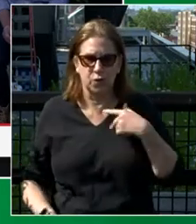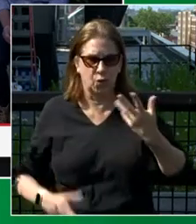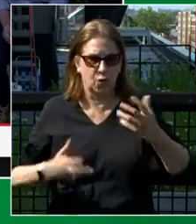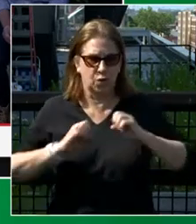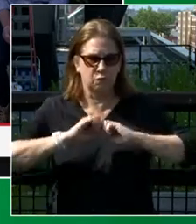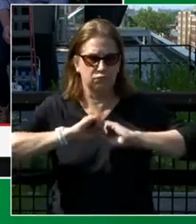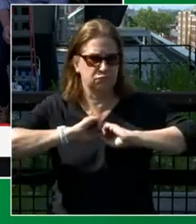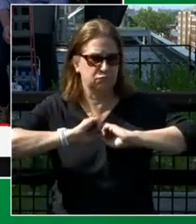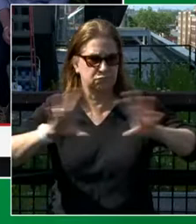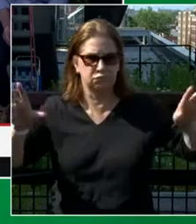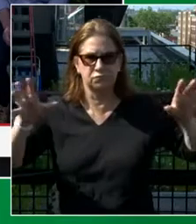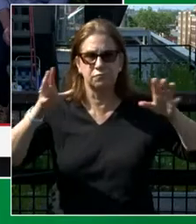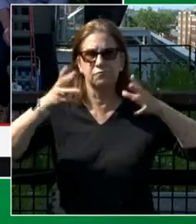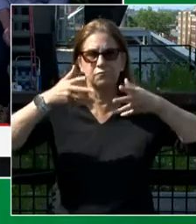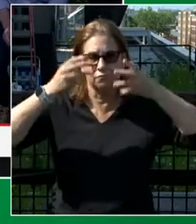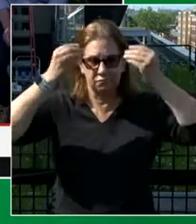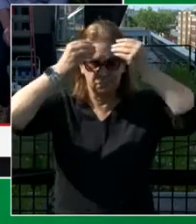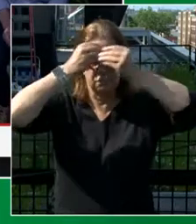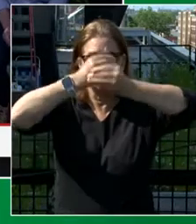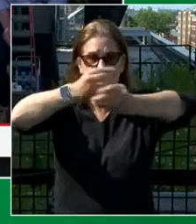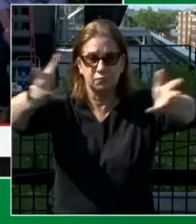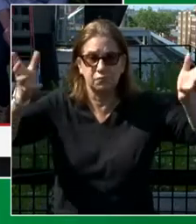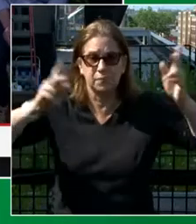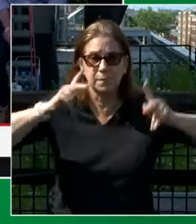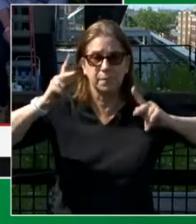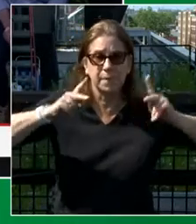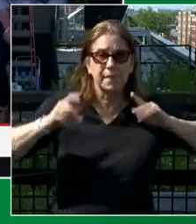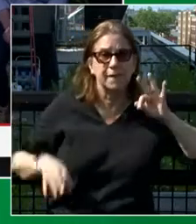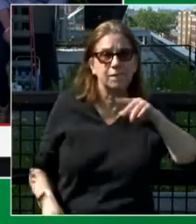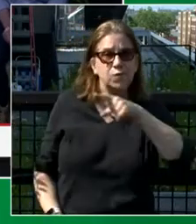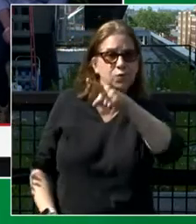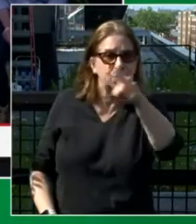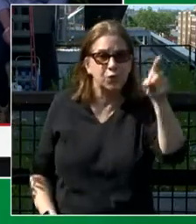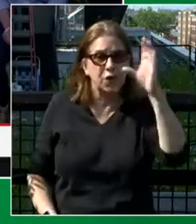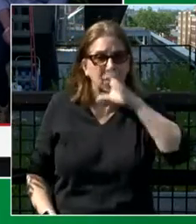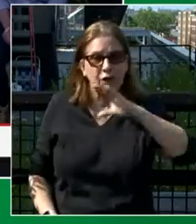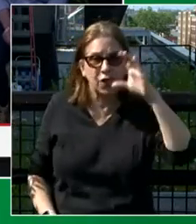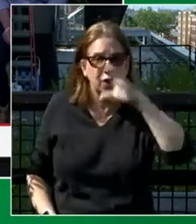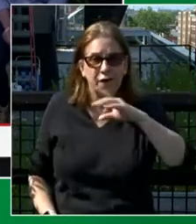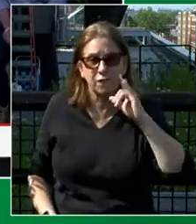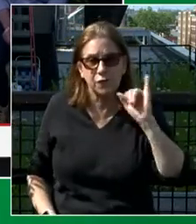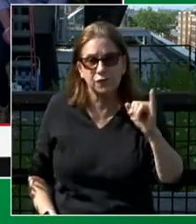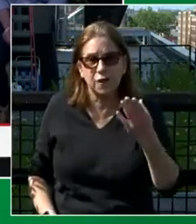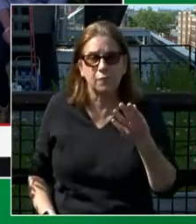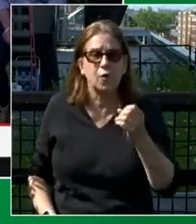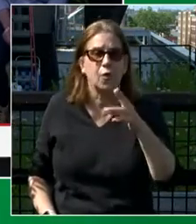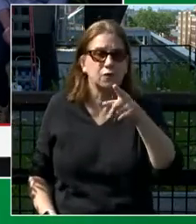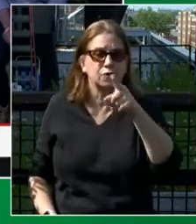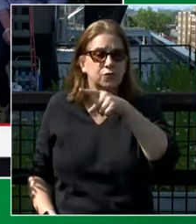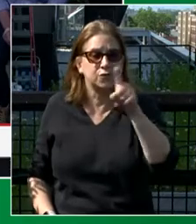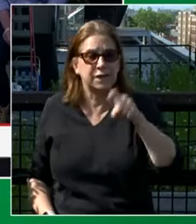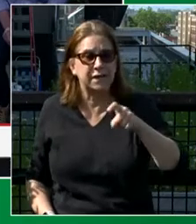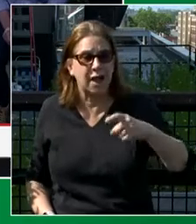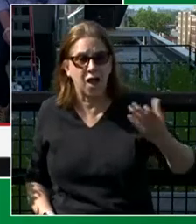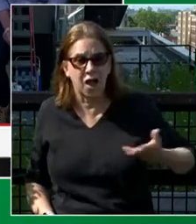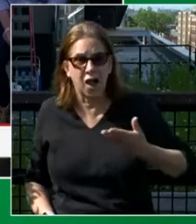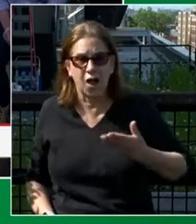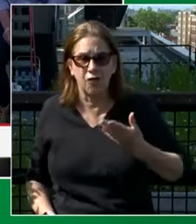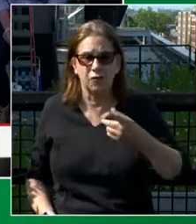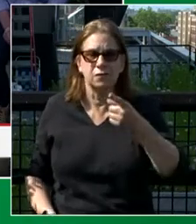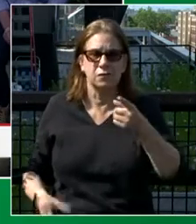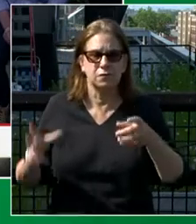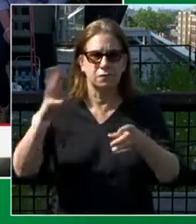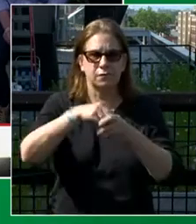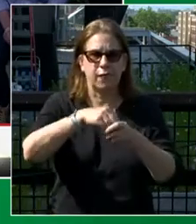So anyone who's listening, if you are looking to hire, you are a restaurant that's hiring, absolutely make sure that you sign up to be an employer